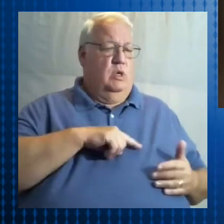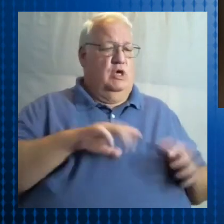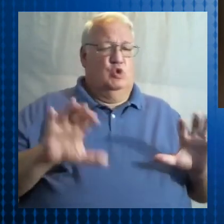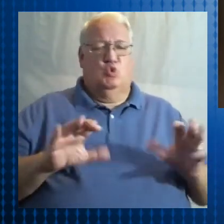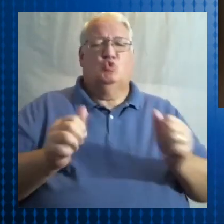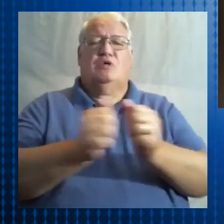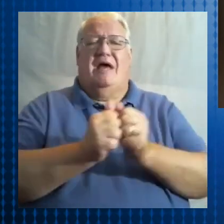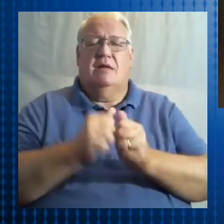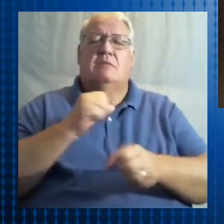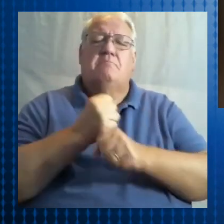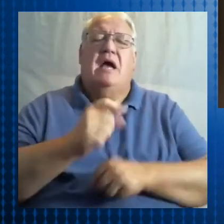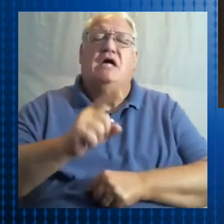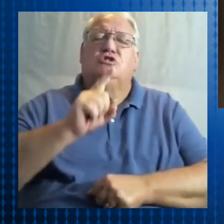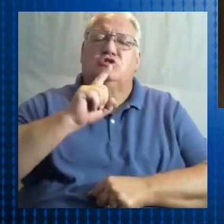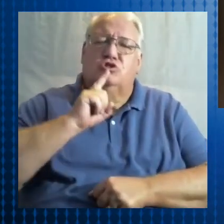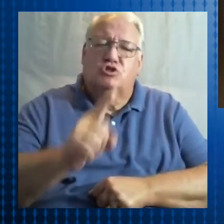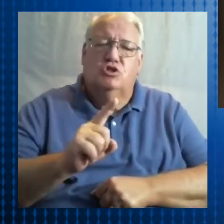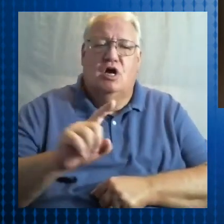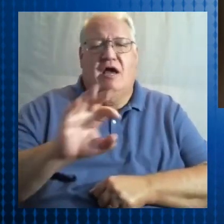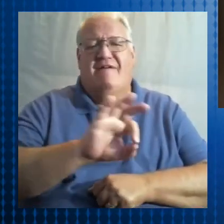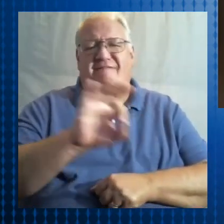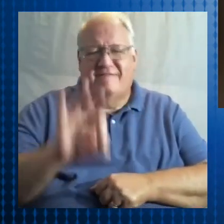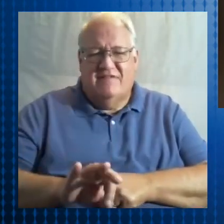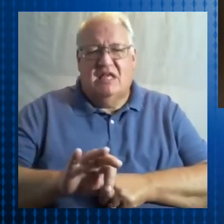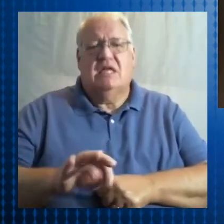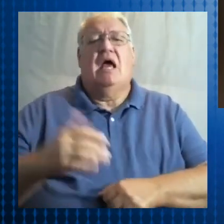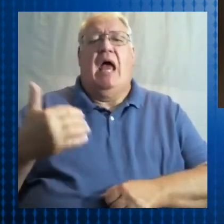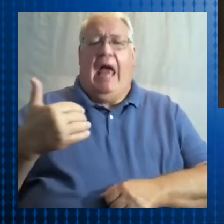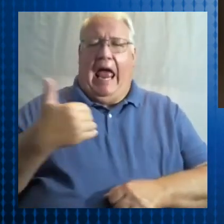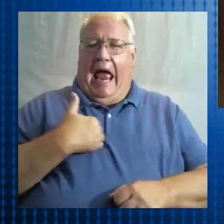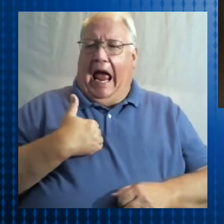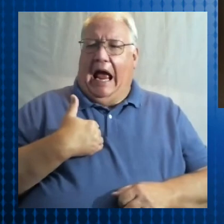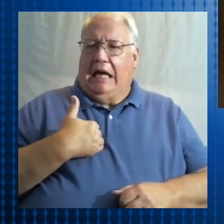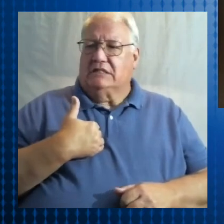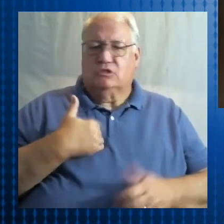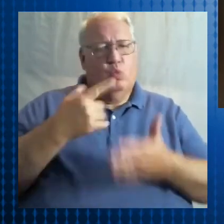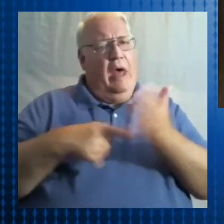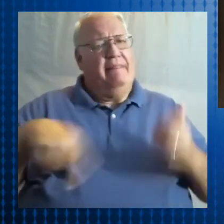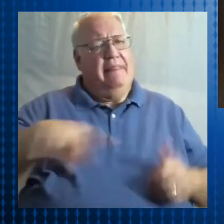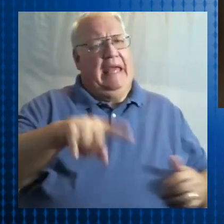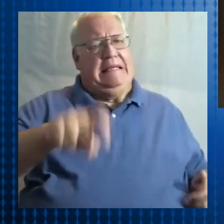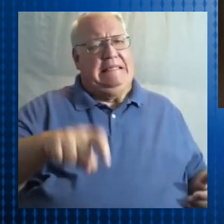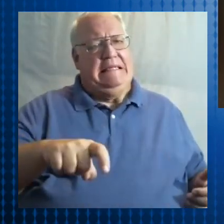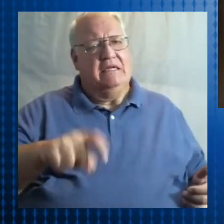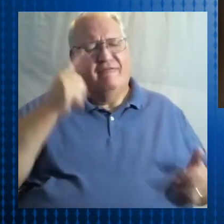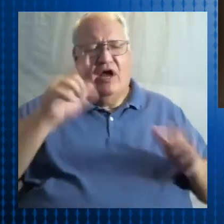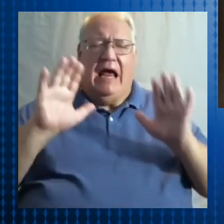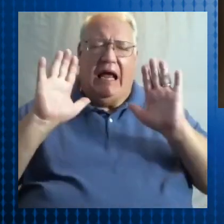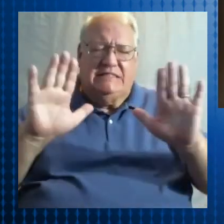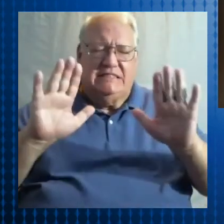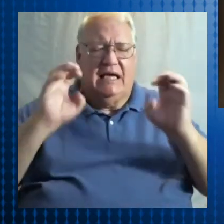to ensure that Flint has what they need for excellence in